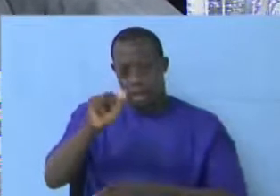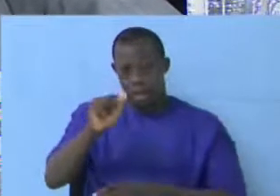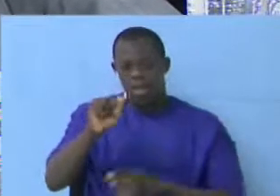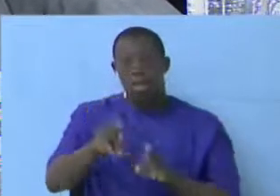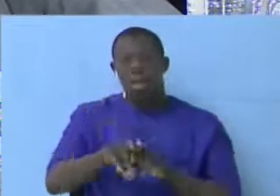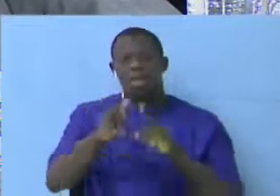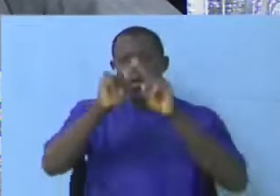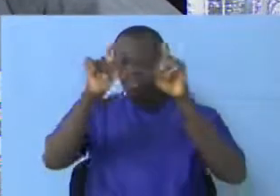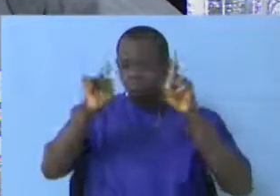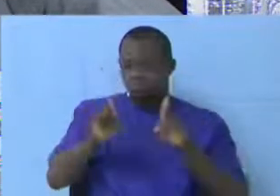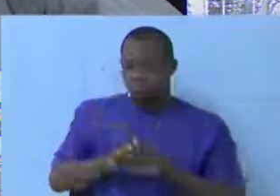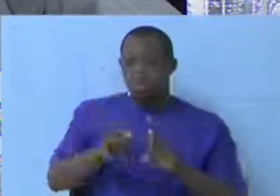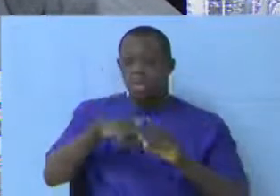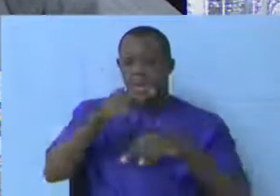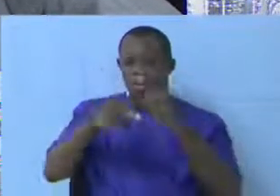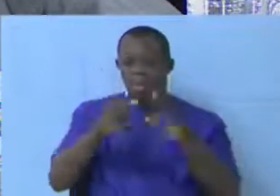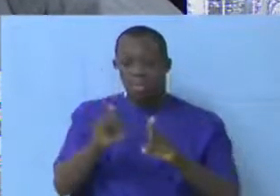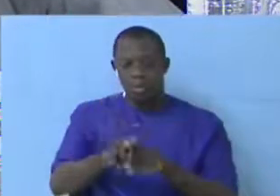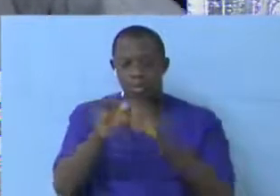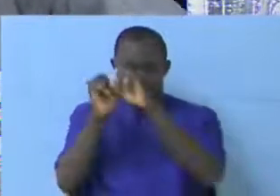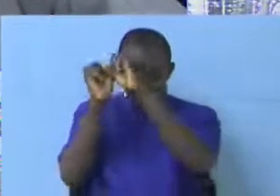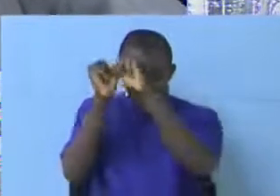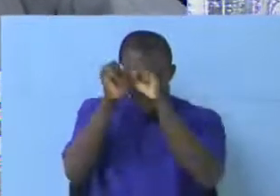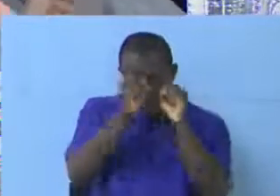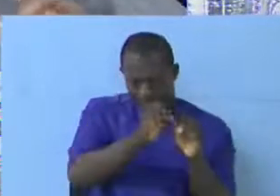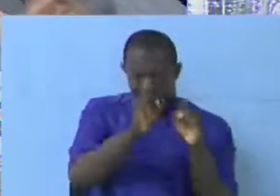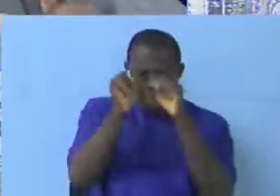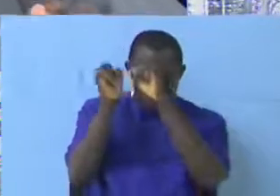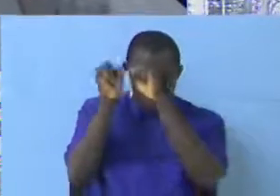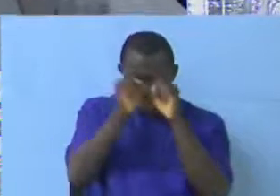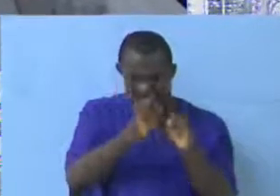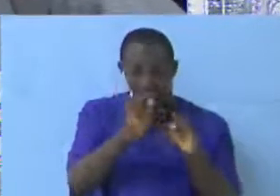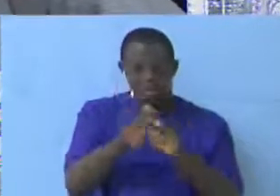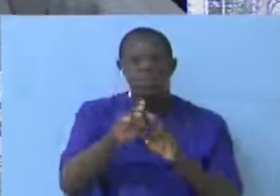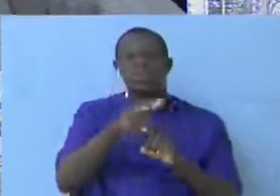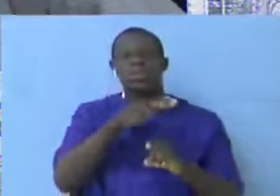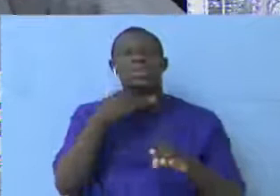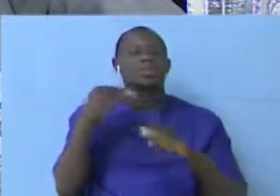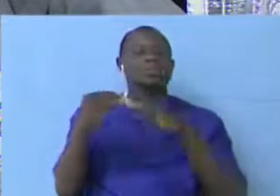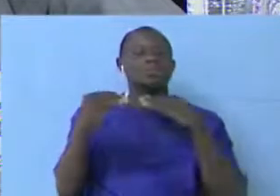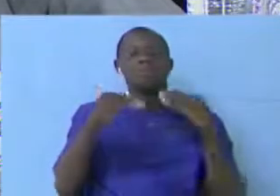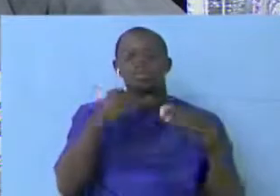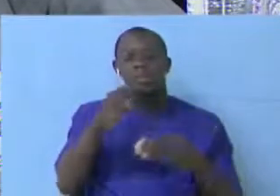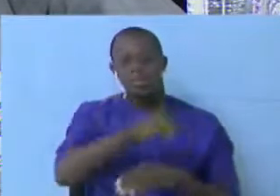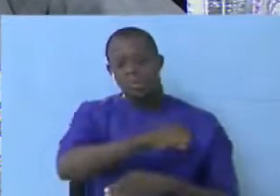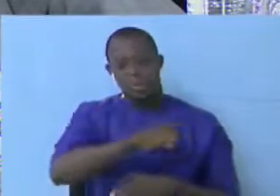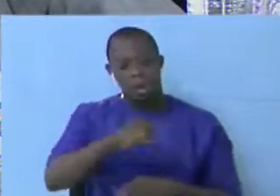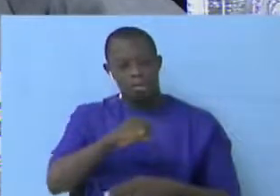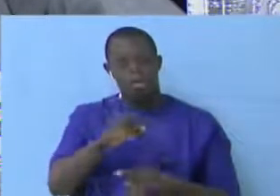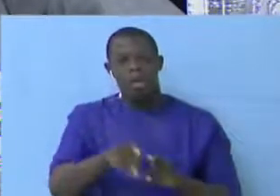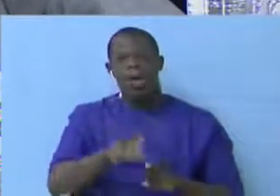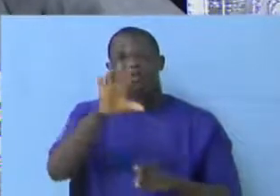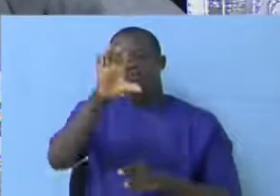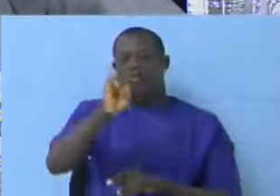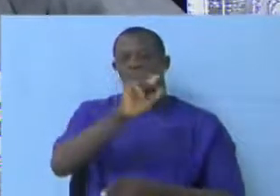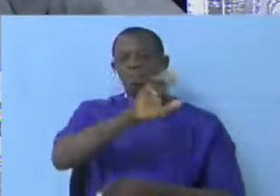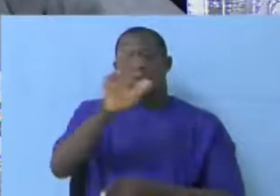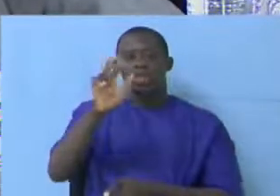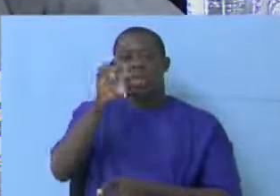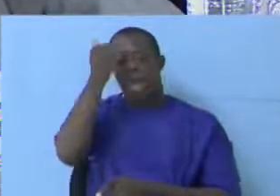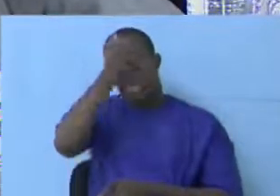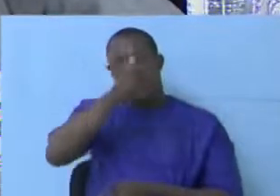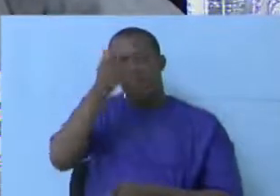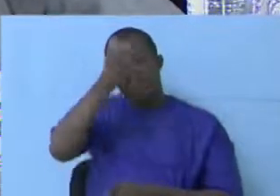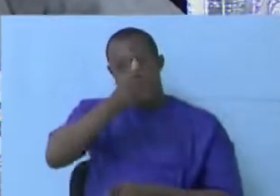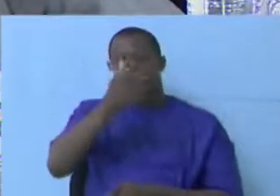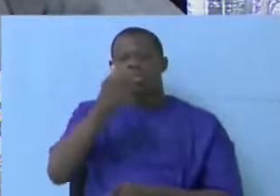the cover-up of the murder of the crime of murder of the 50 West Africans. Who would you put in